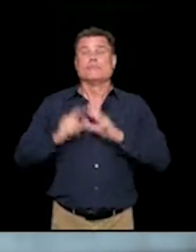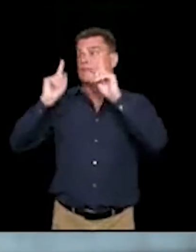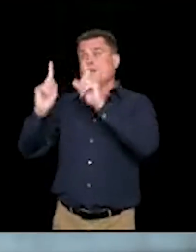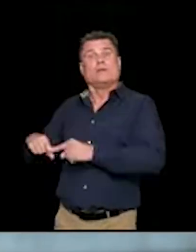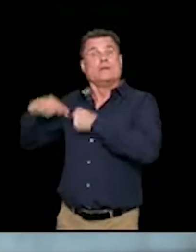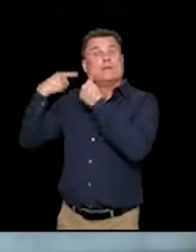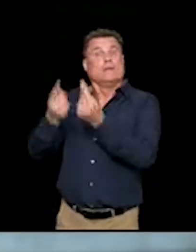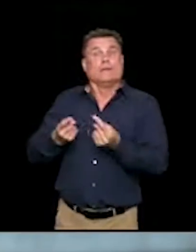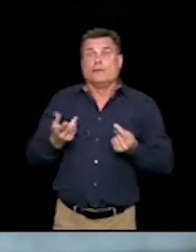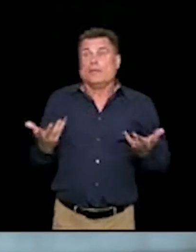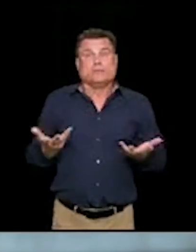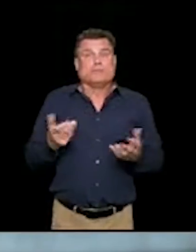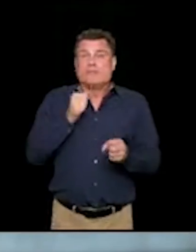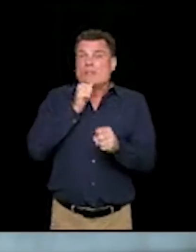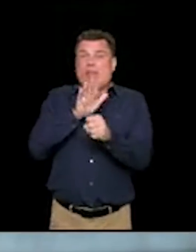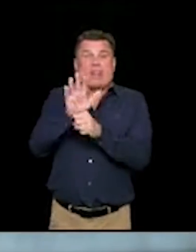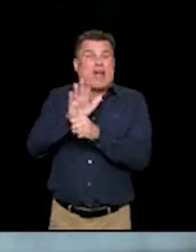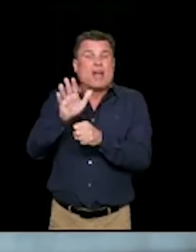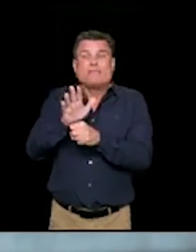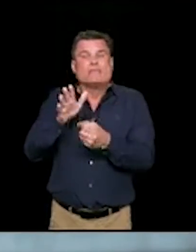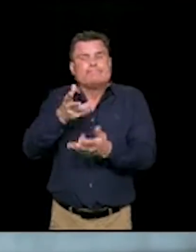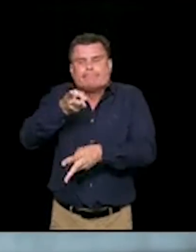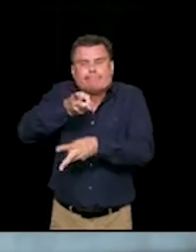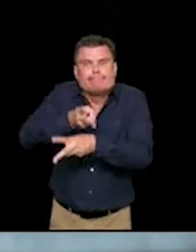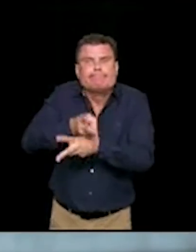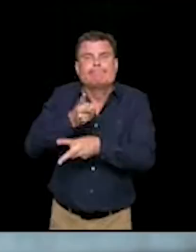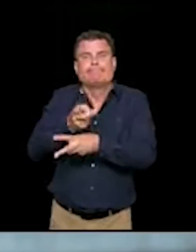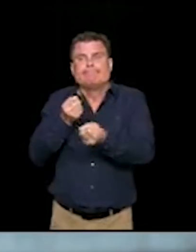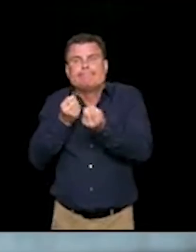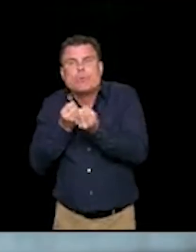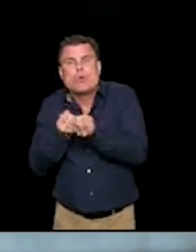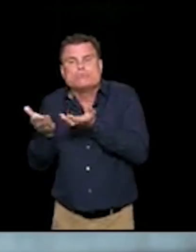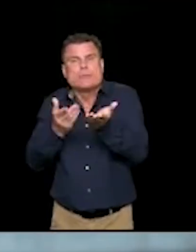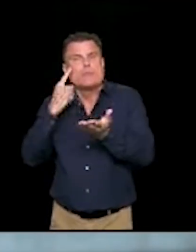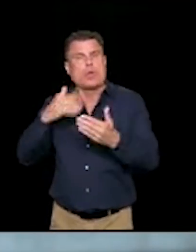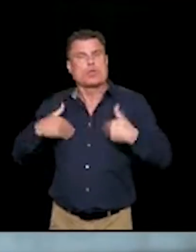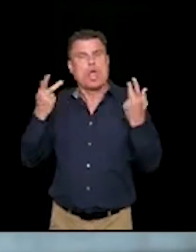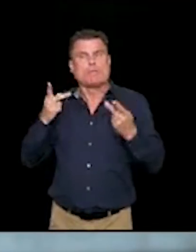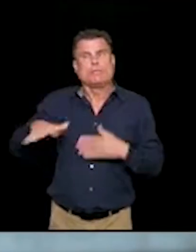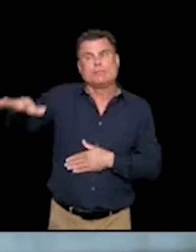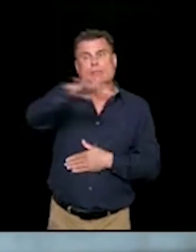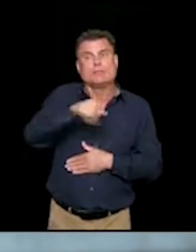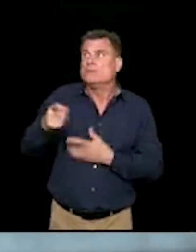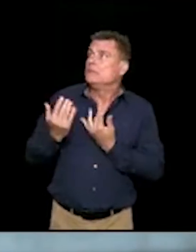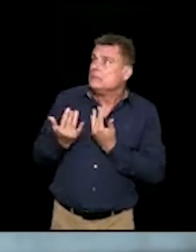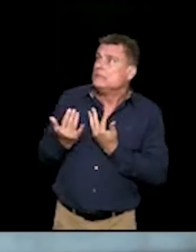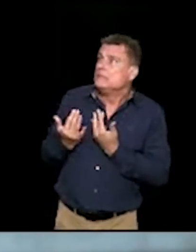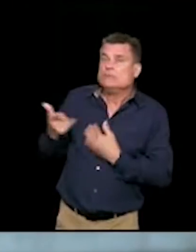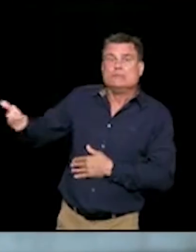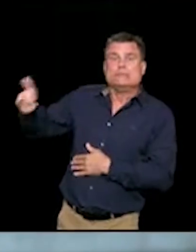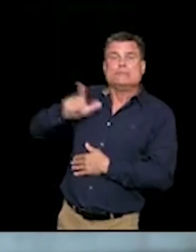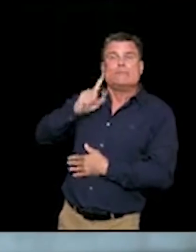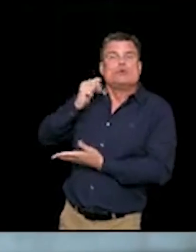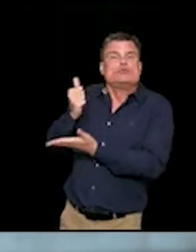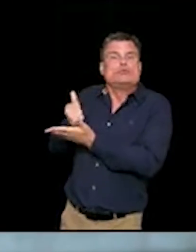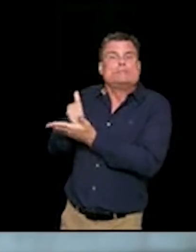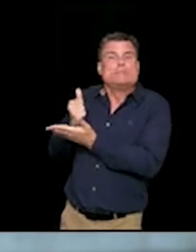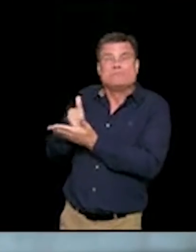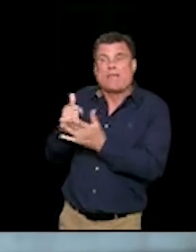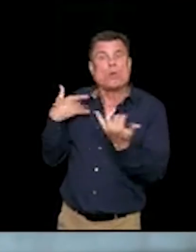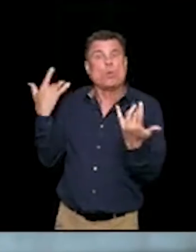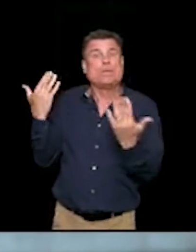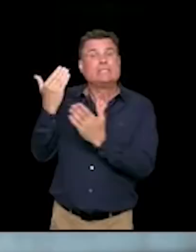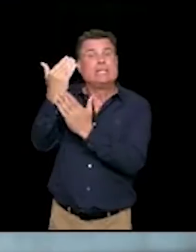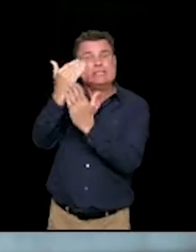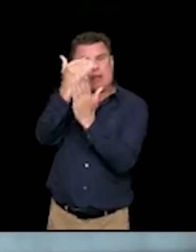with addictions had to face long wait times for care. And the options for substance use treatment and care were also